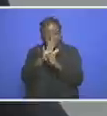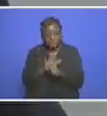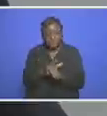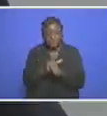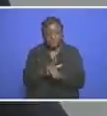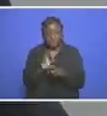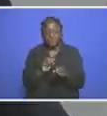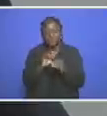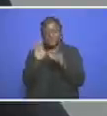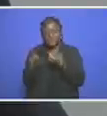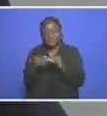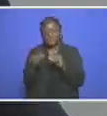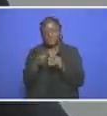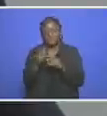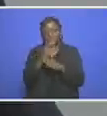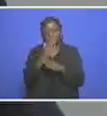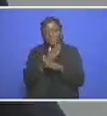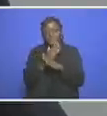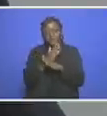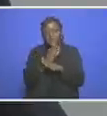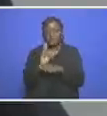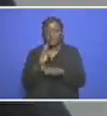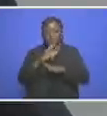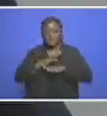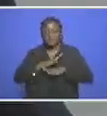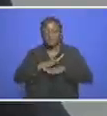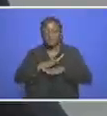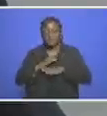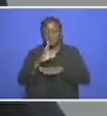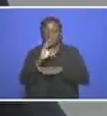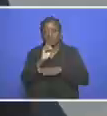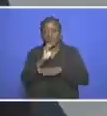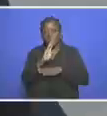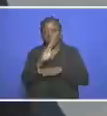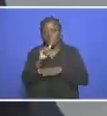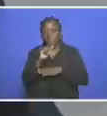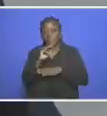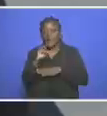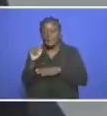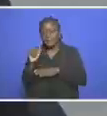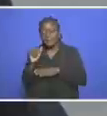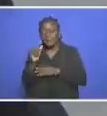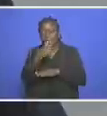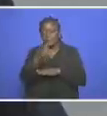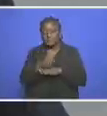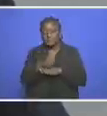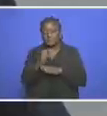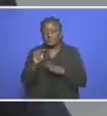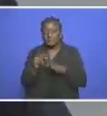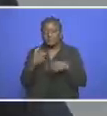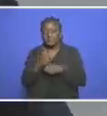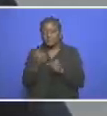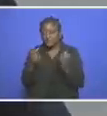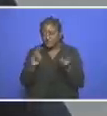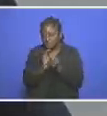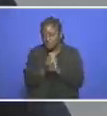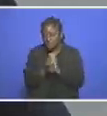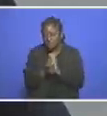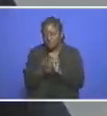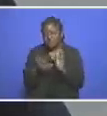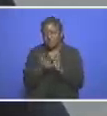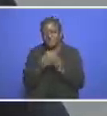really pleased that the Obama administration had made this change, is that it pressures the refugee population out of